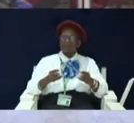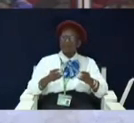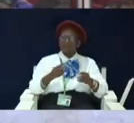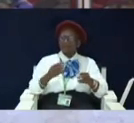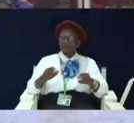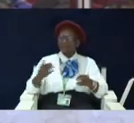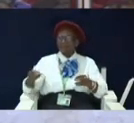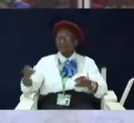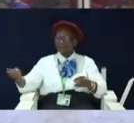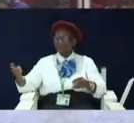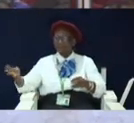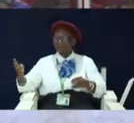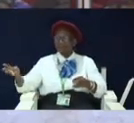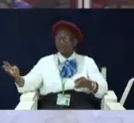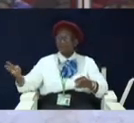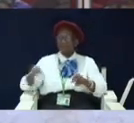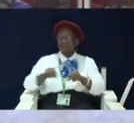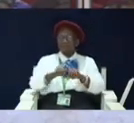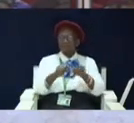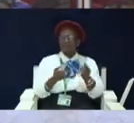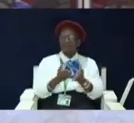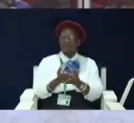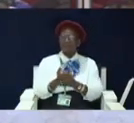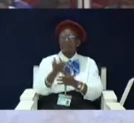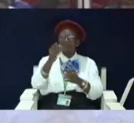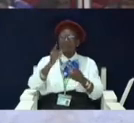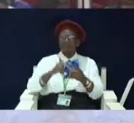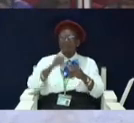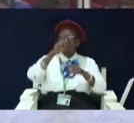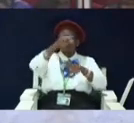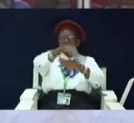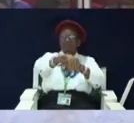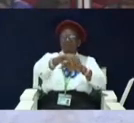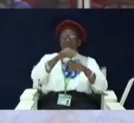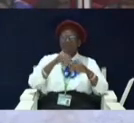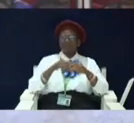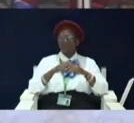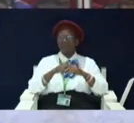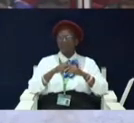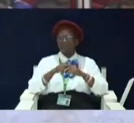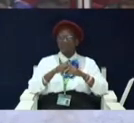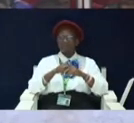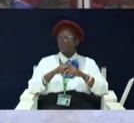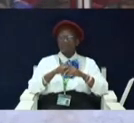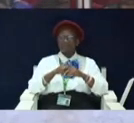Oluwa, mo fe aluyo nipa ti ohun ini lale yi.